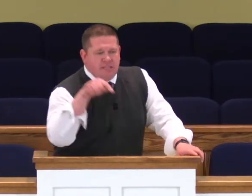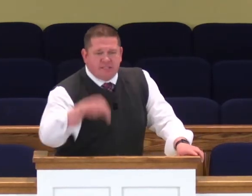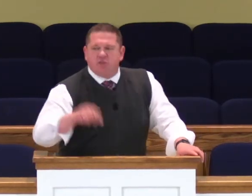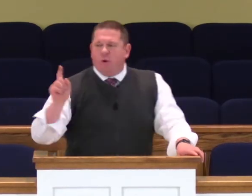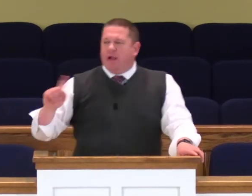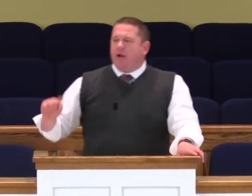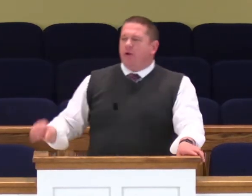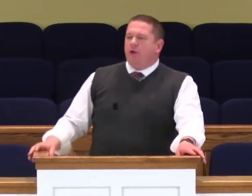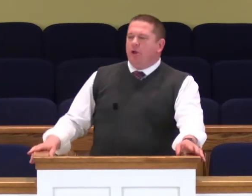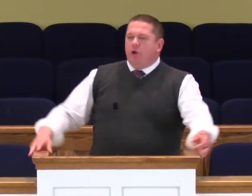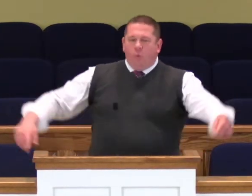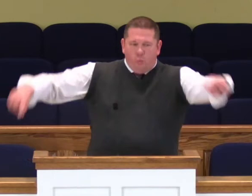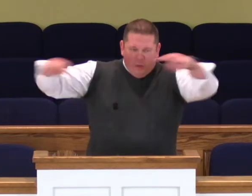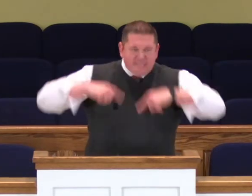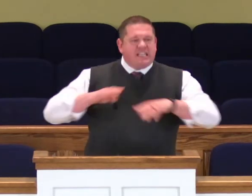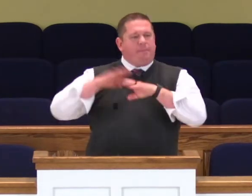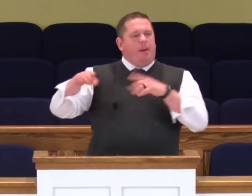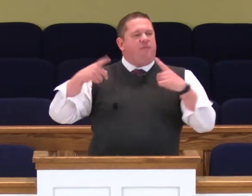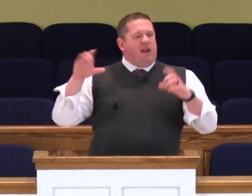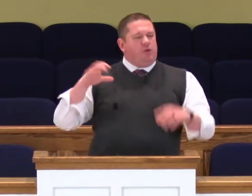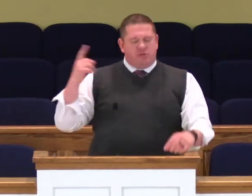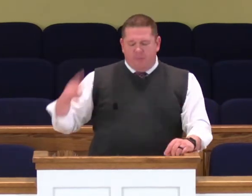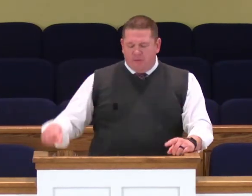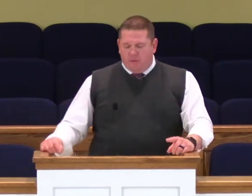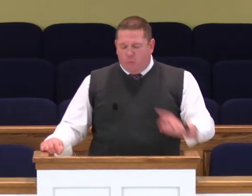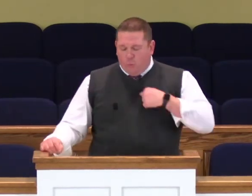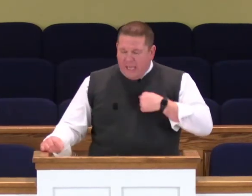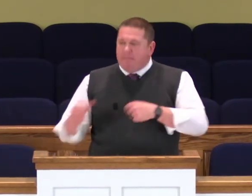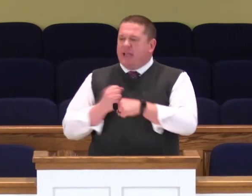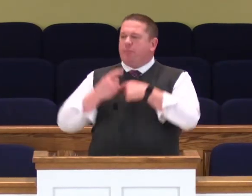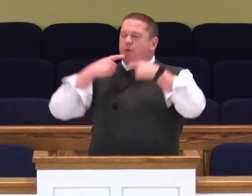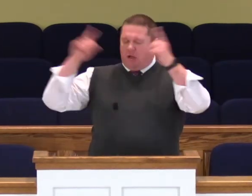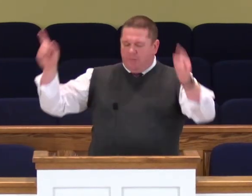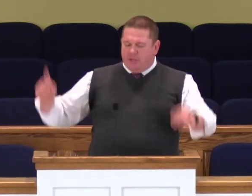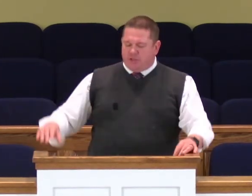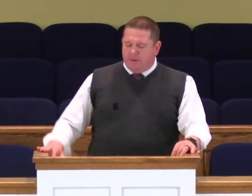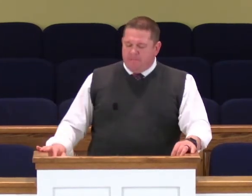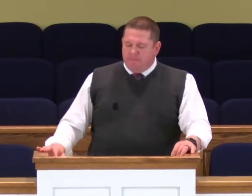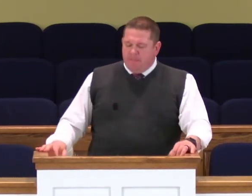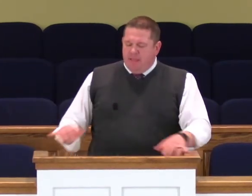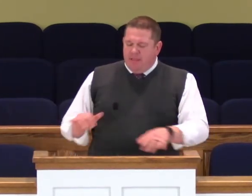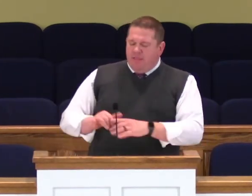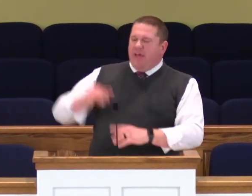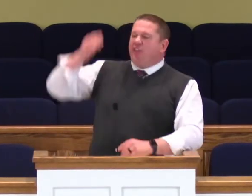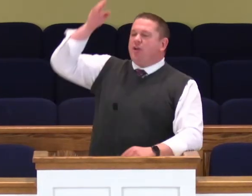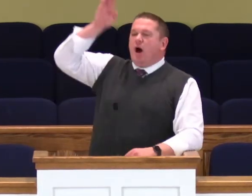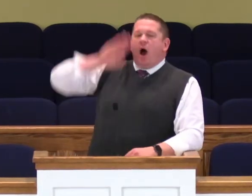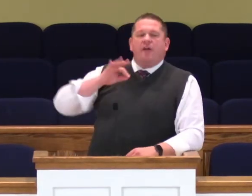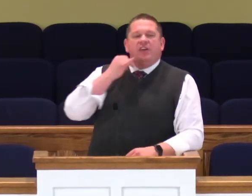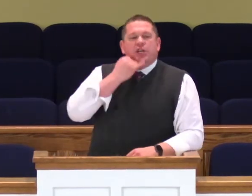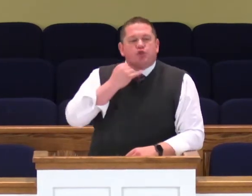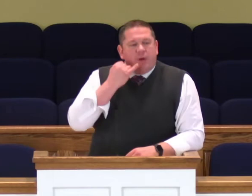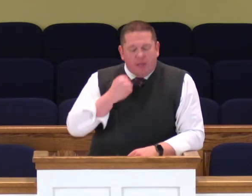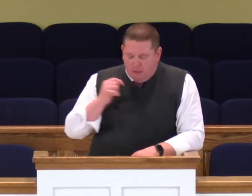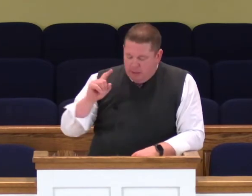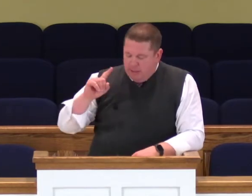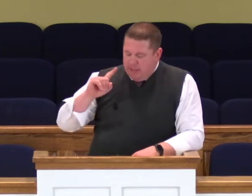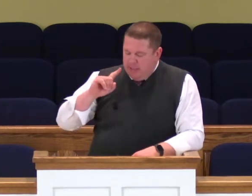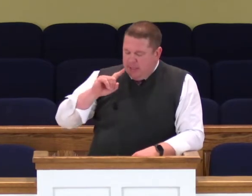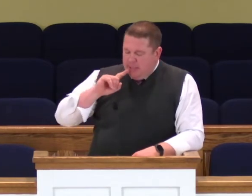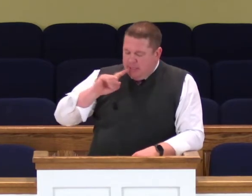things, this is where we step up finally and do something. We make the proclamation that the God of